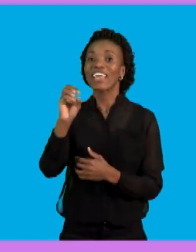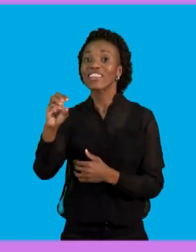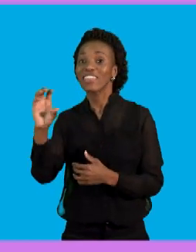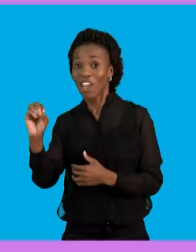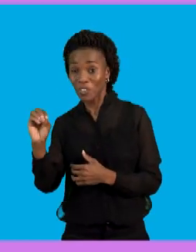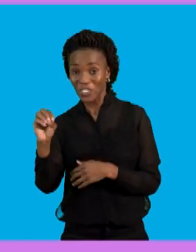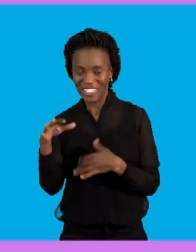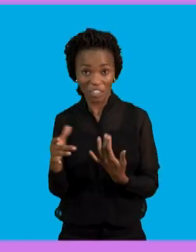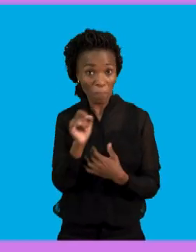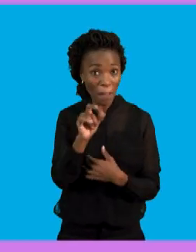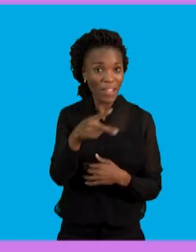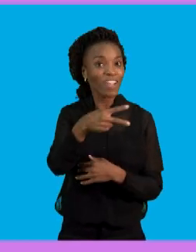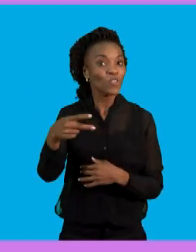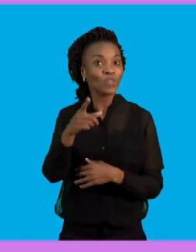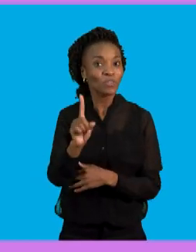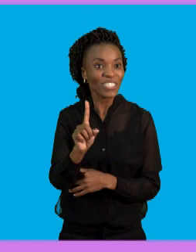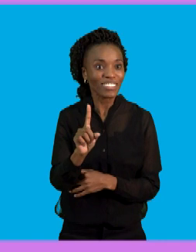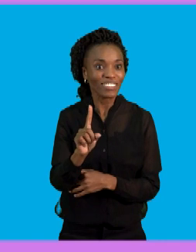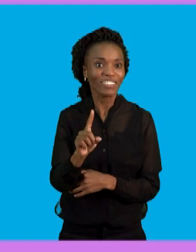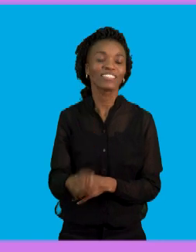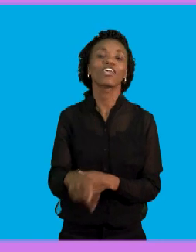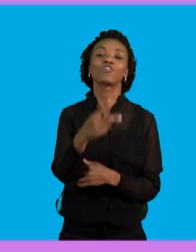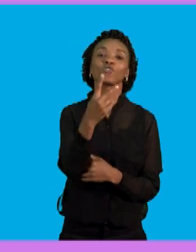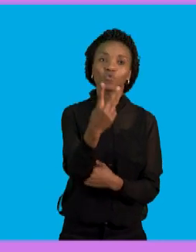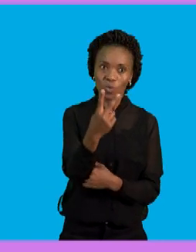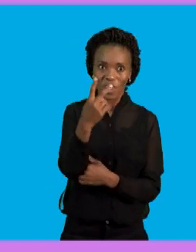by 1,000. So this will give you